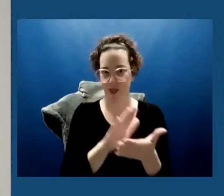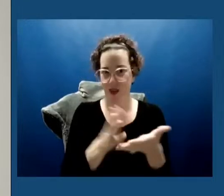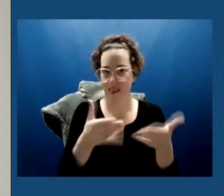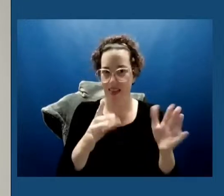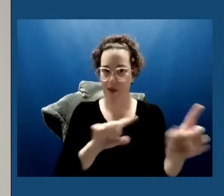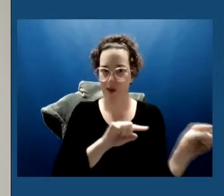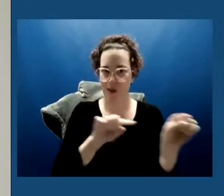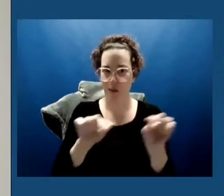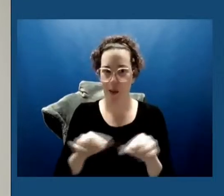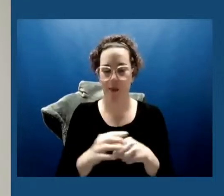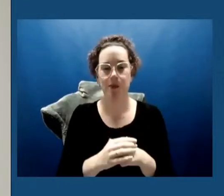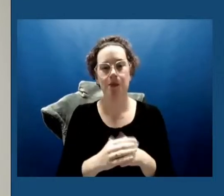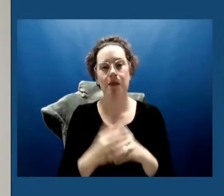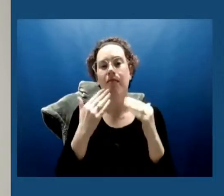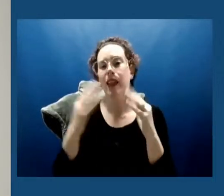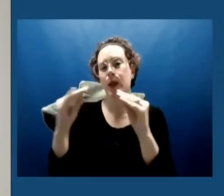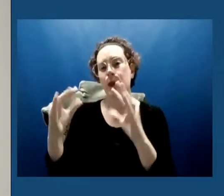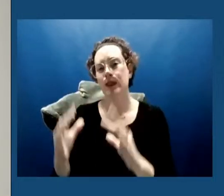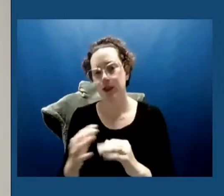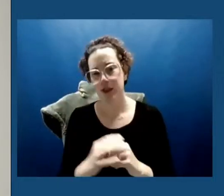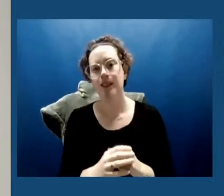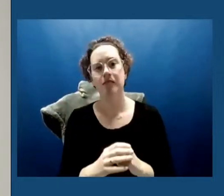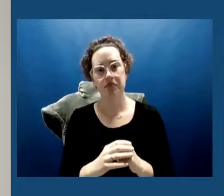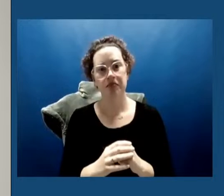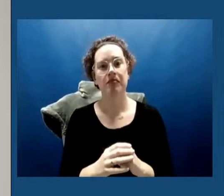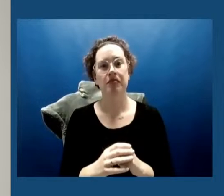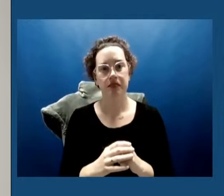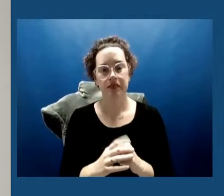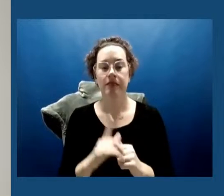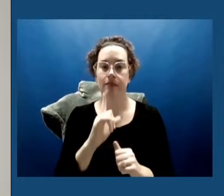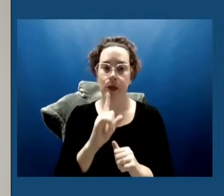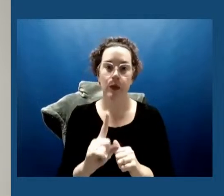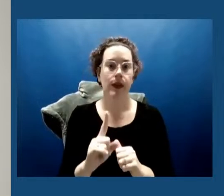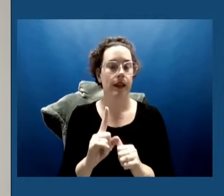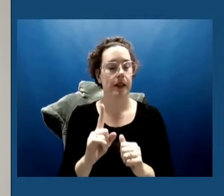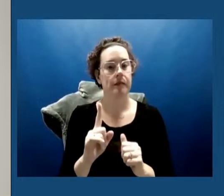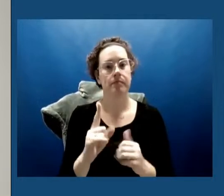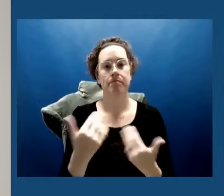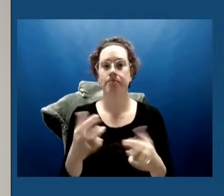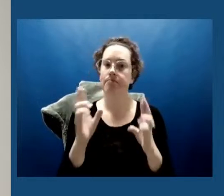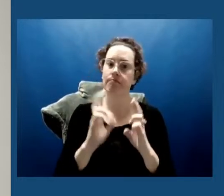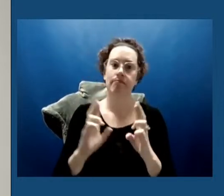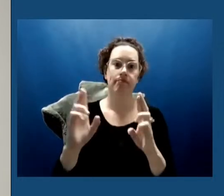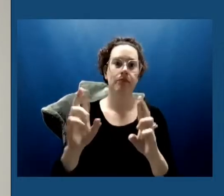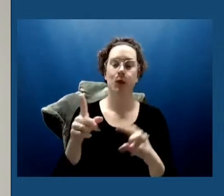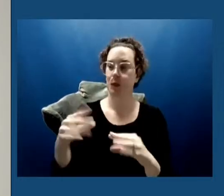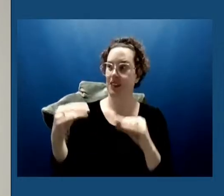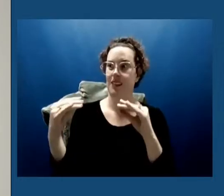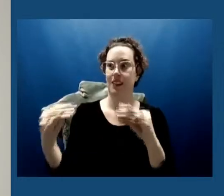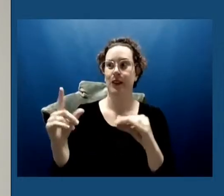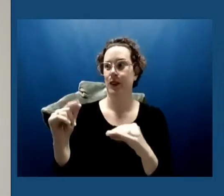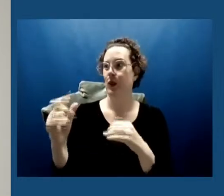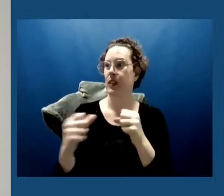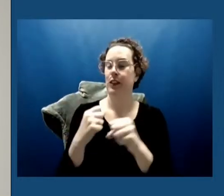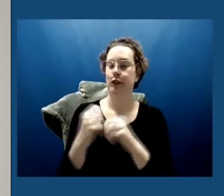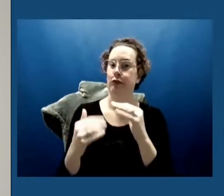to thank the teachers. I really admire you. You've been doing this for 20 years and still bring the energy every